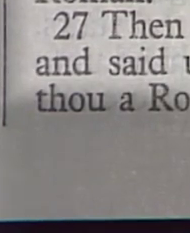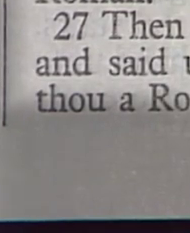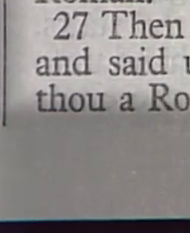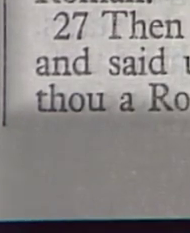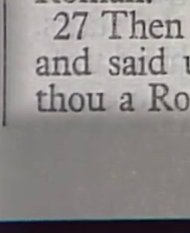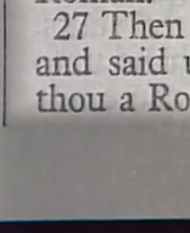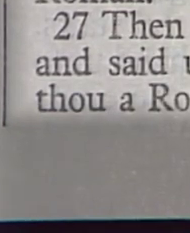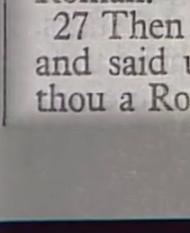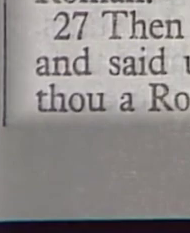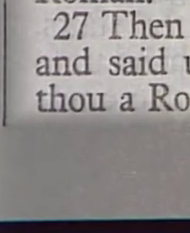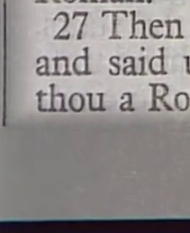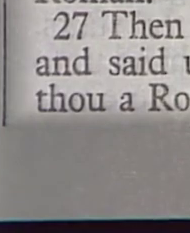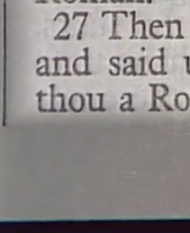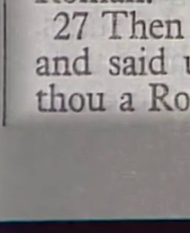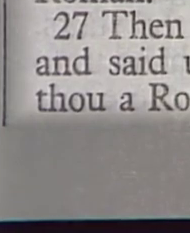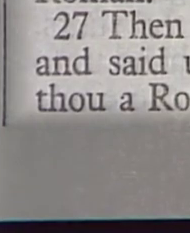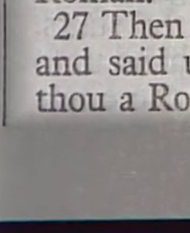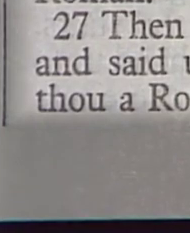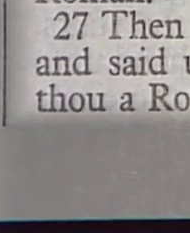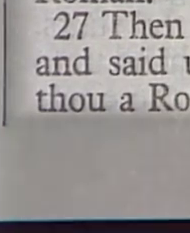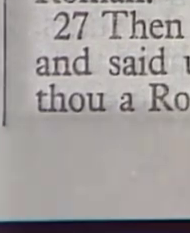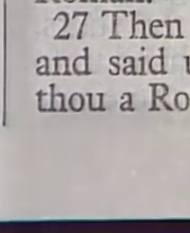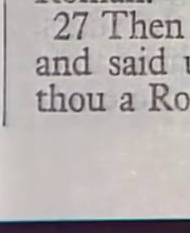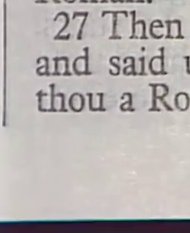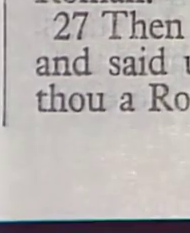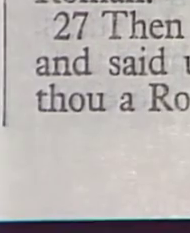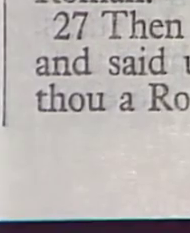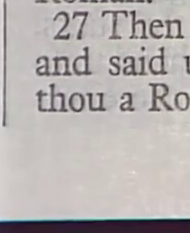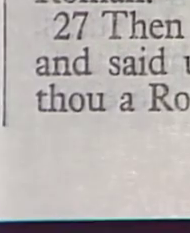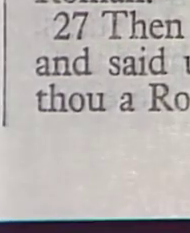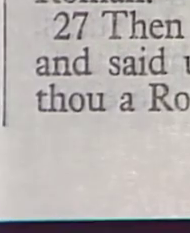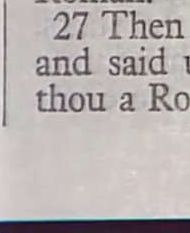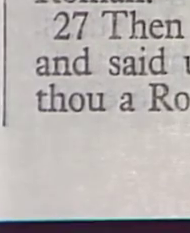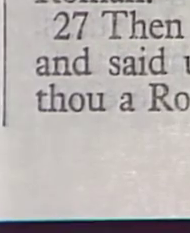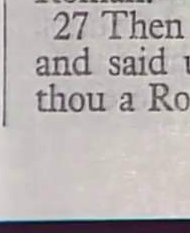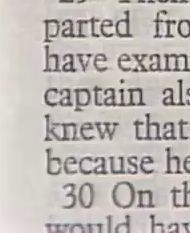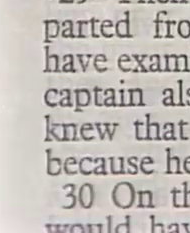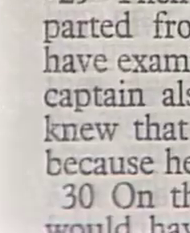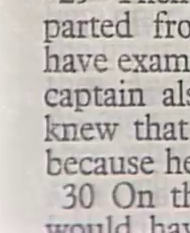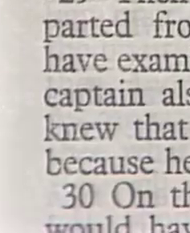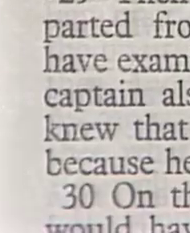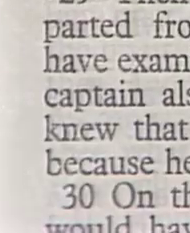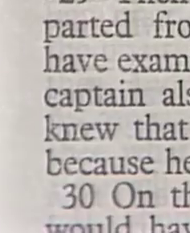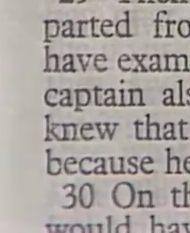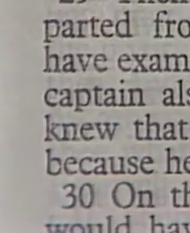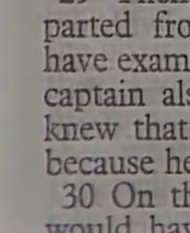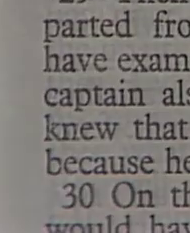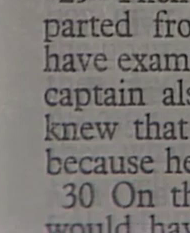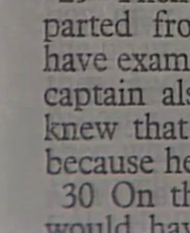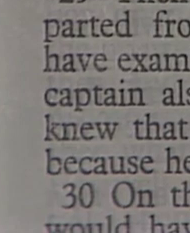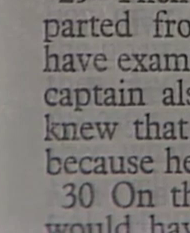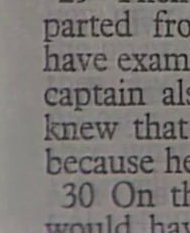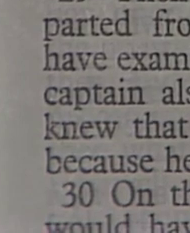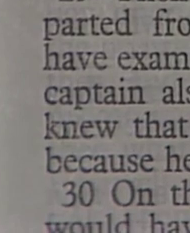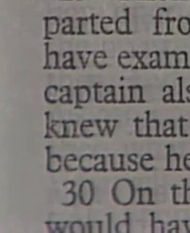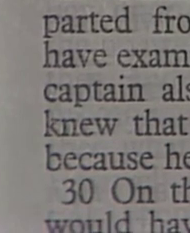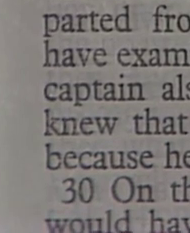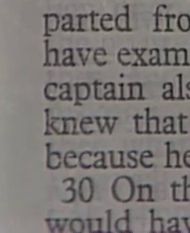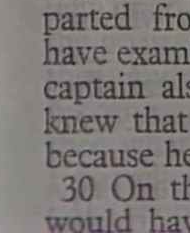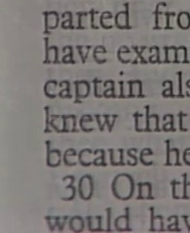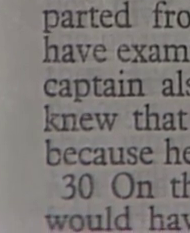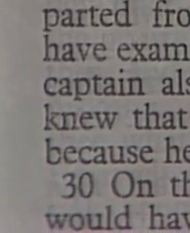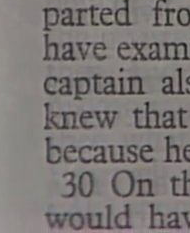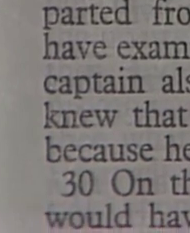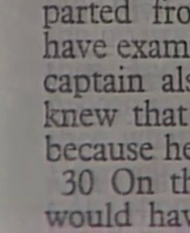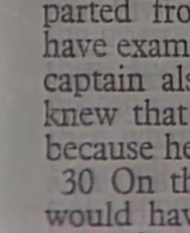me, art thou a Roman?" He said, "Yea." And the chief captain answered,